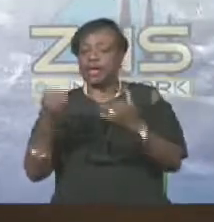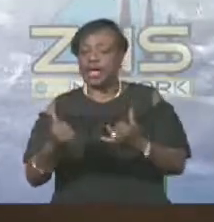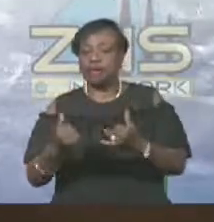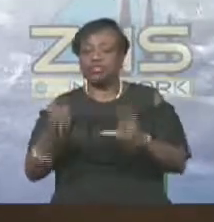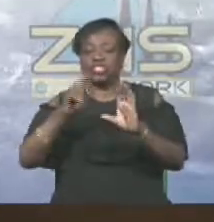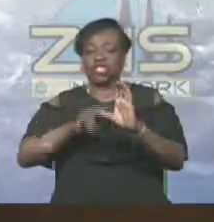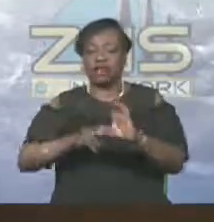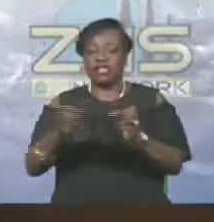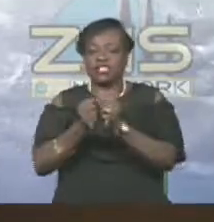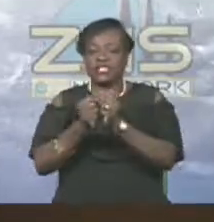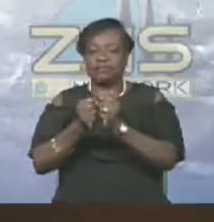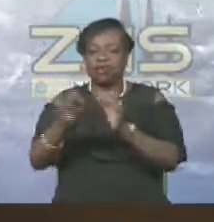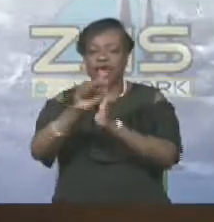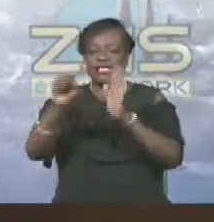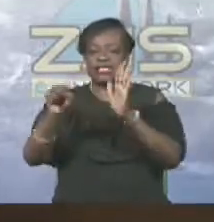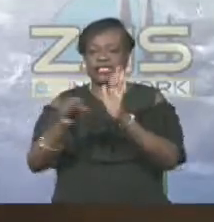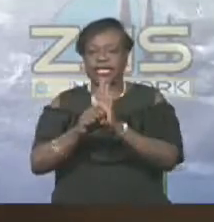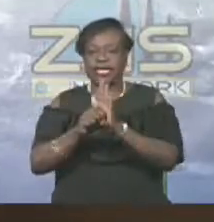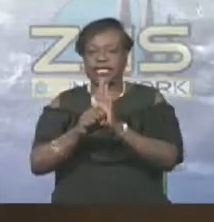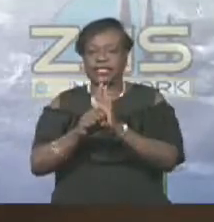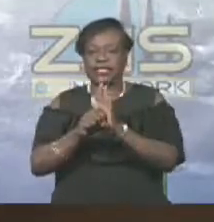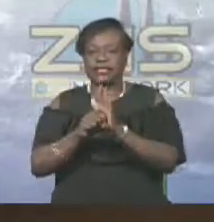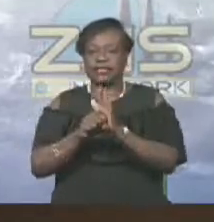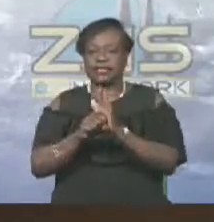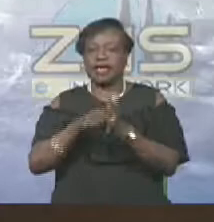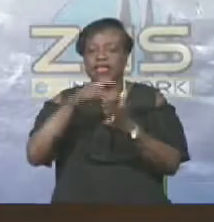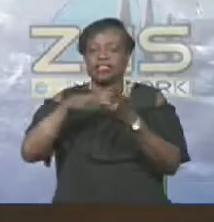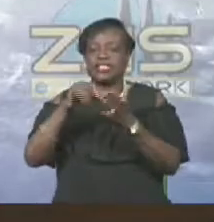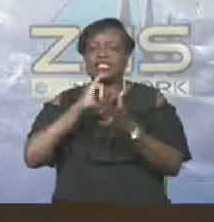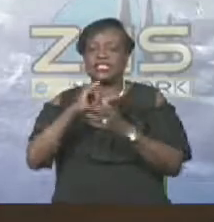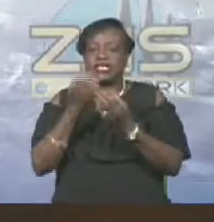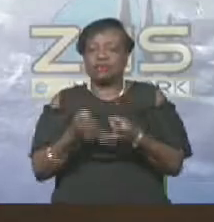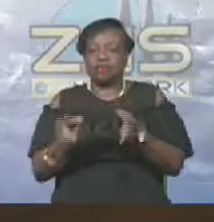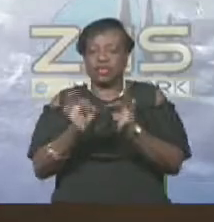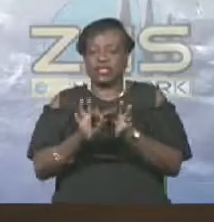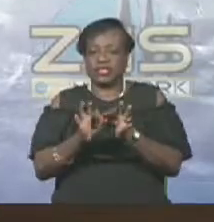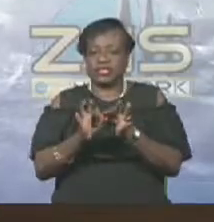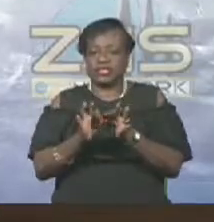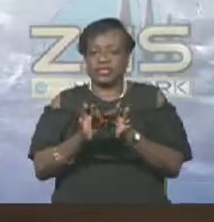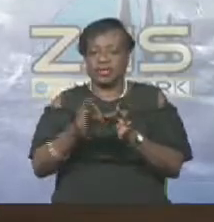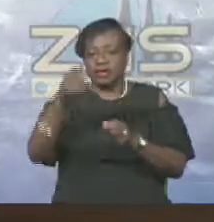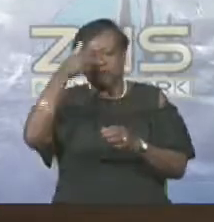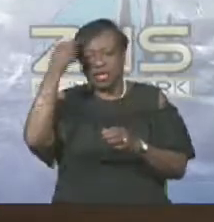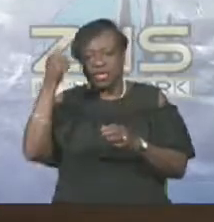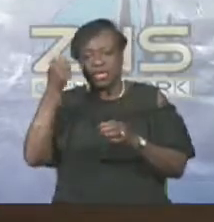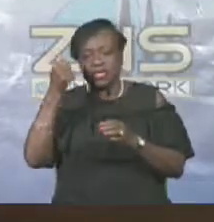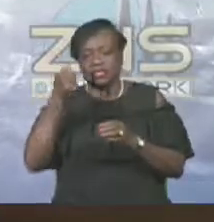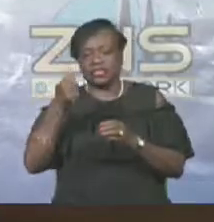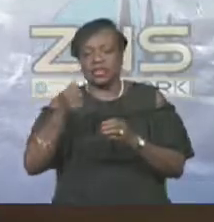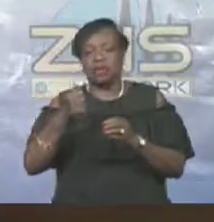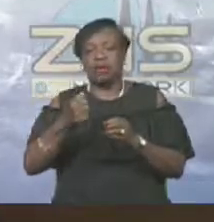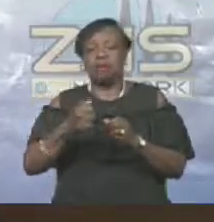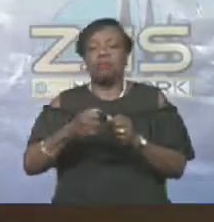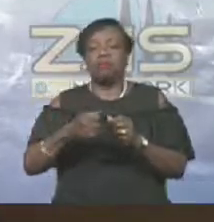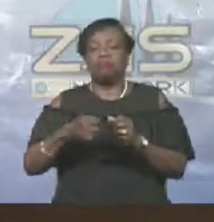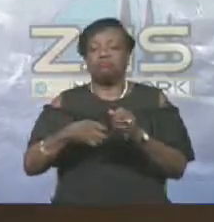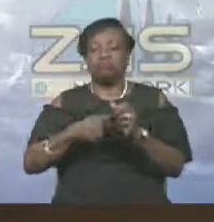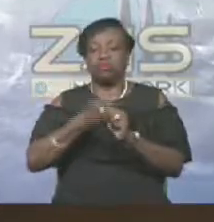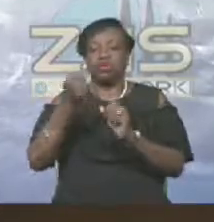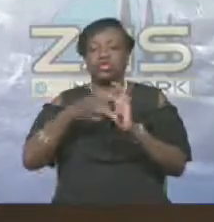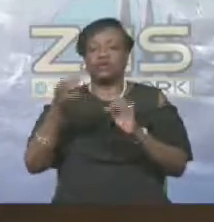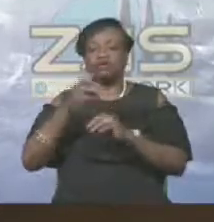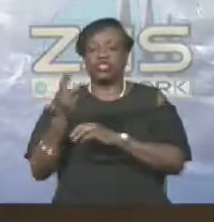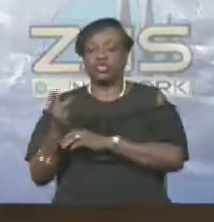Forum, this is crucial because a lot of the resources, the $10 billion, is meant to deal with the whole question of climate